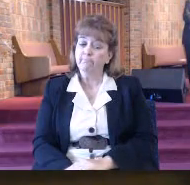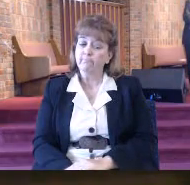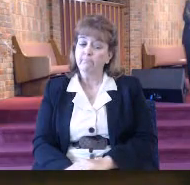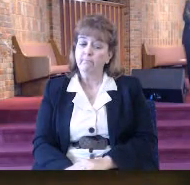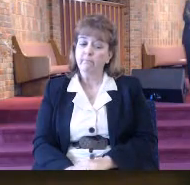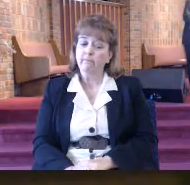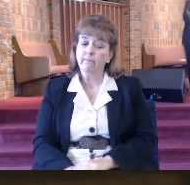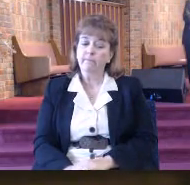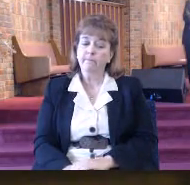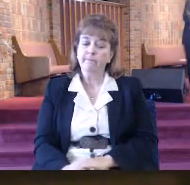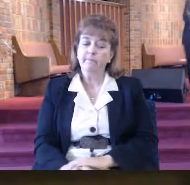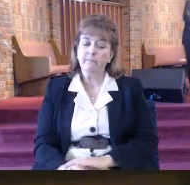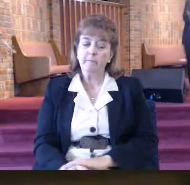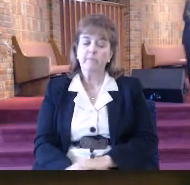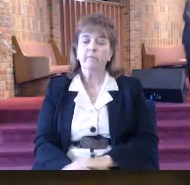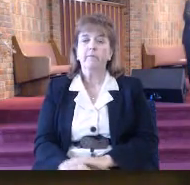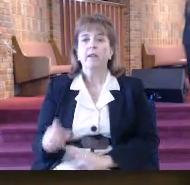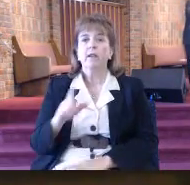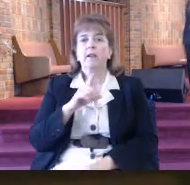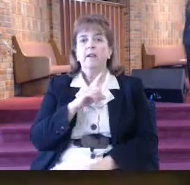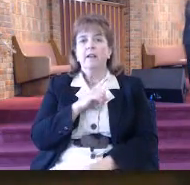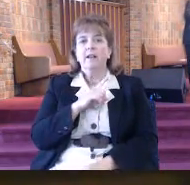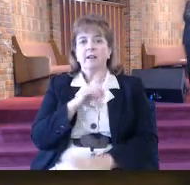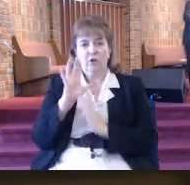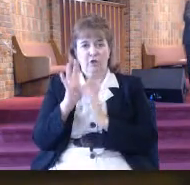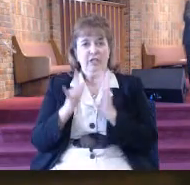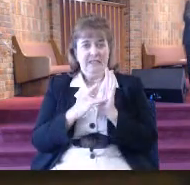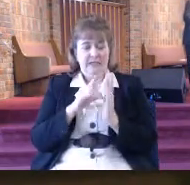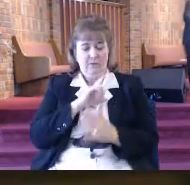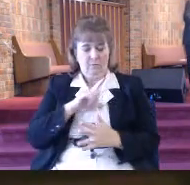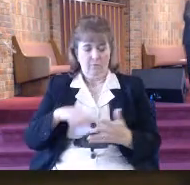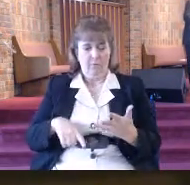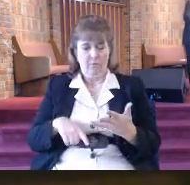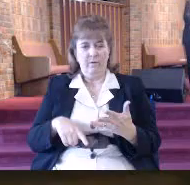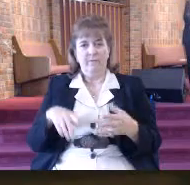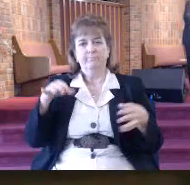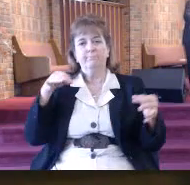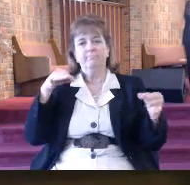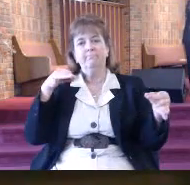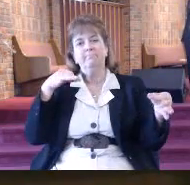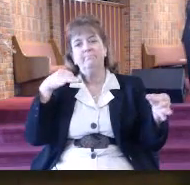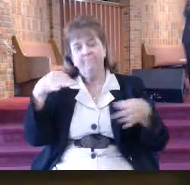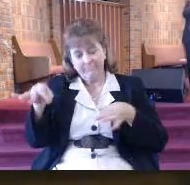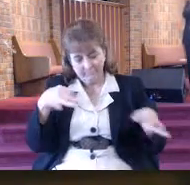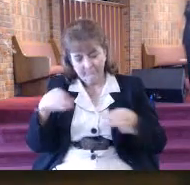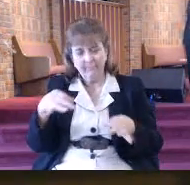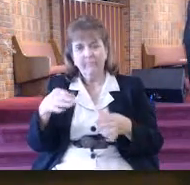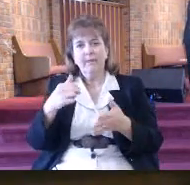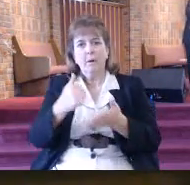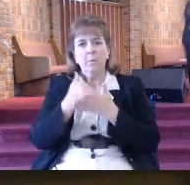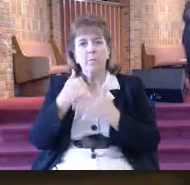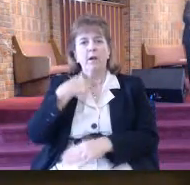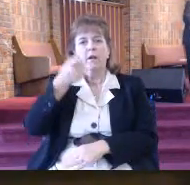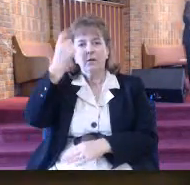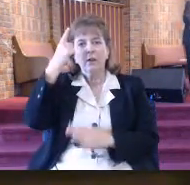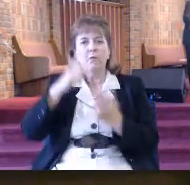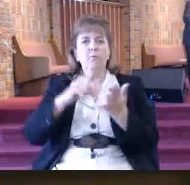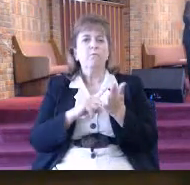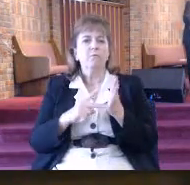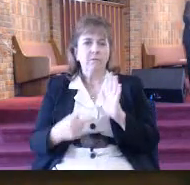The Lord then gives what I'll define as the key understanding for what follows.